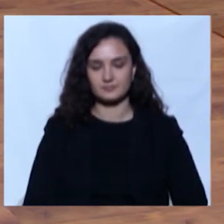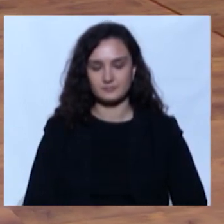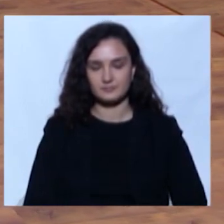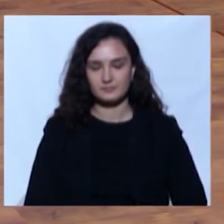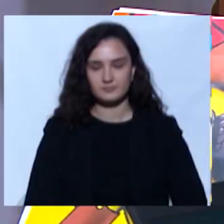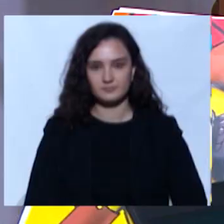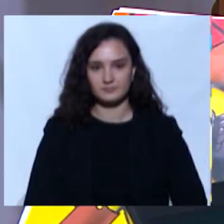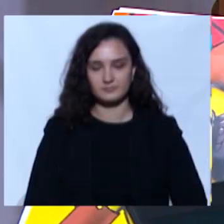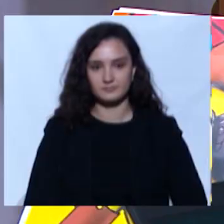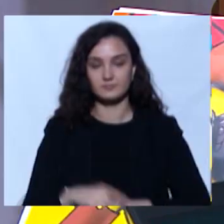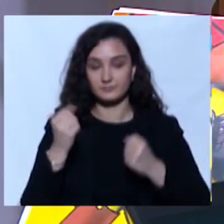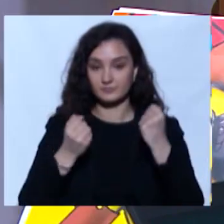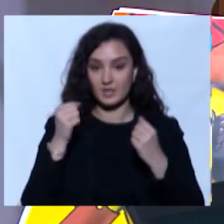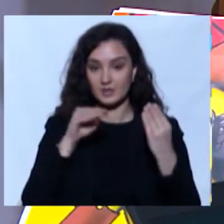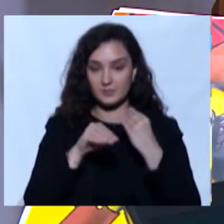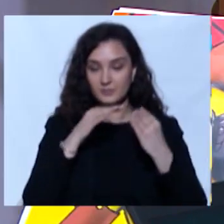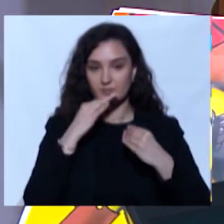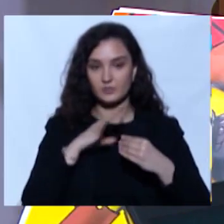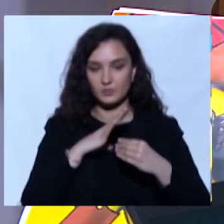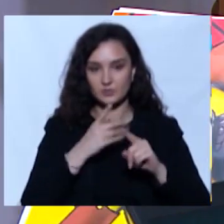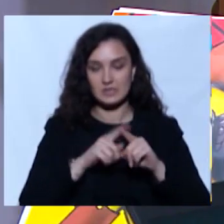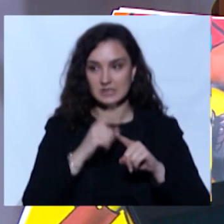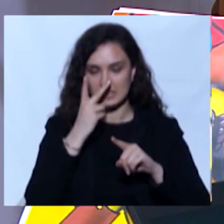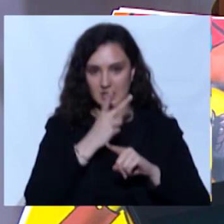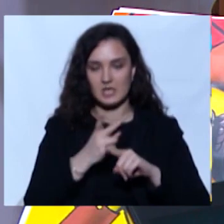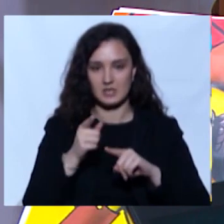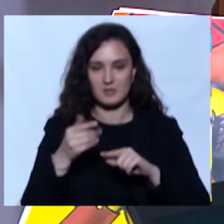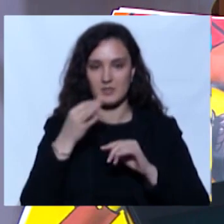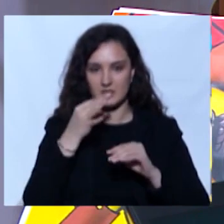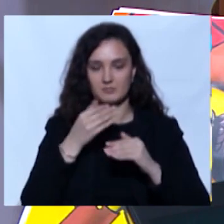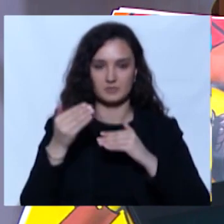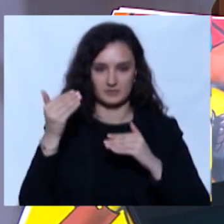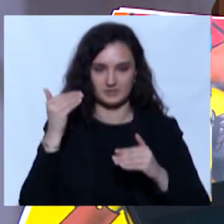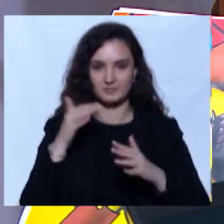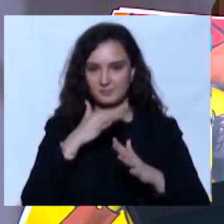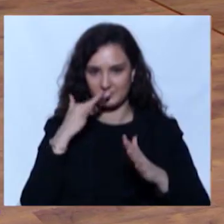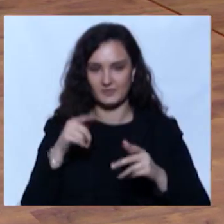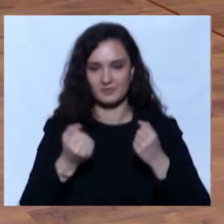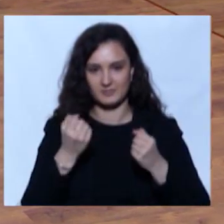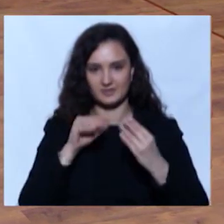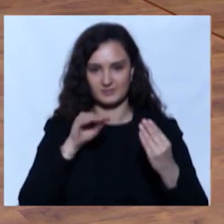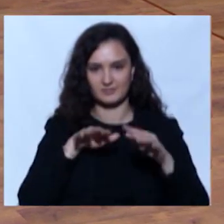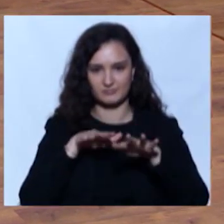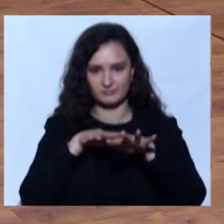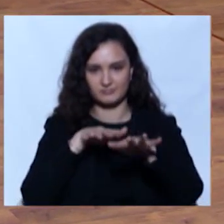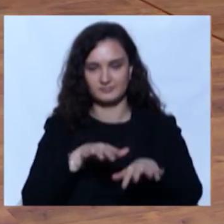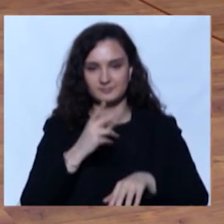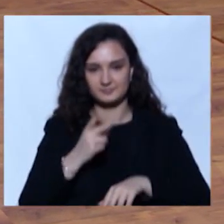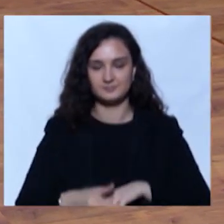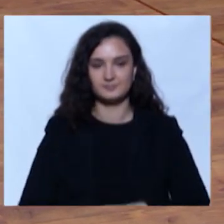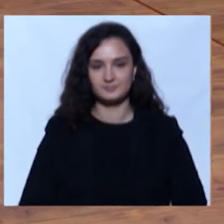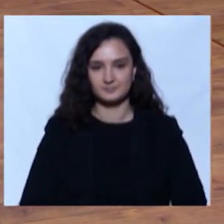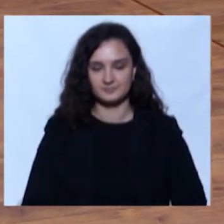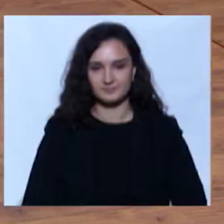There were more cars than George had ever seen before. That is a lot of cars. So many cars.